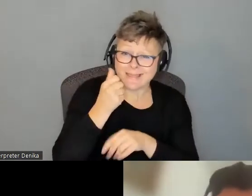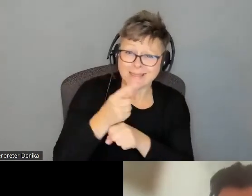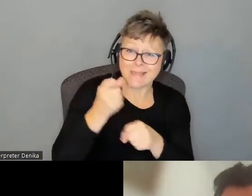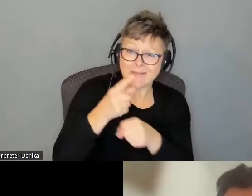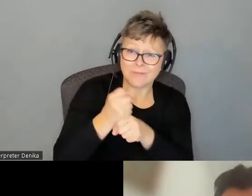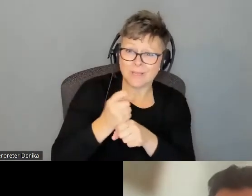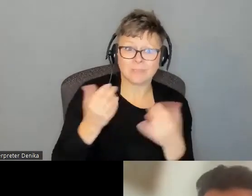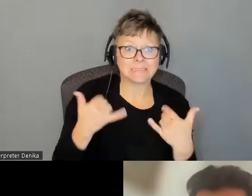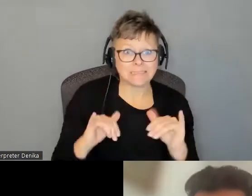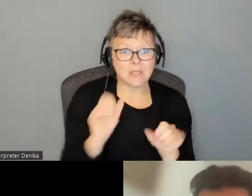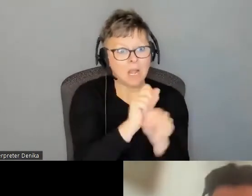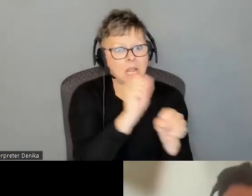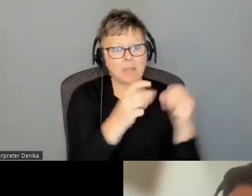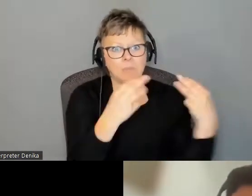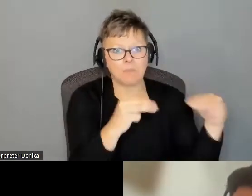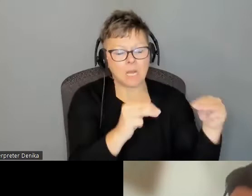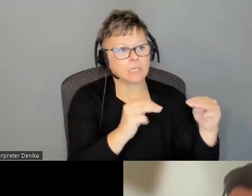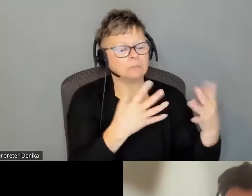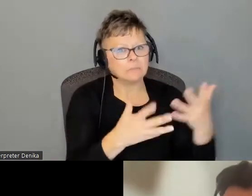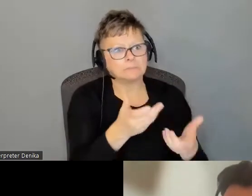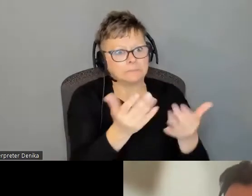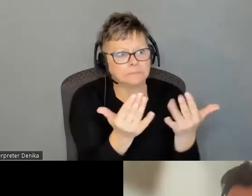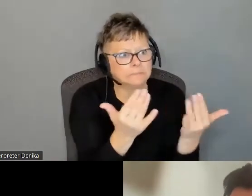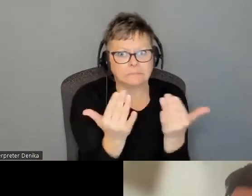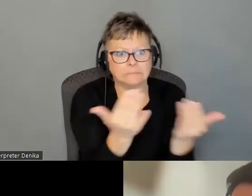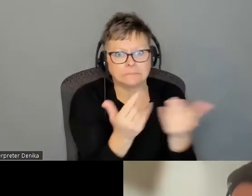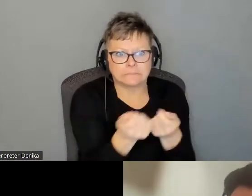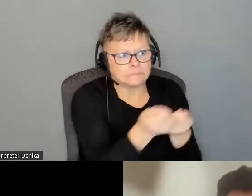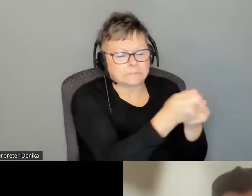labor market, which is driving employers to think a little bit more